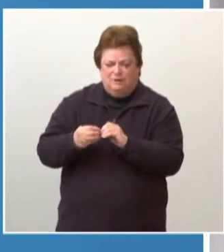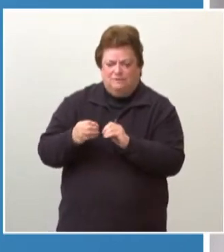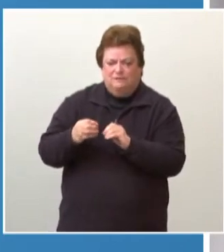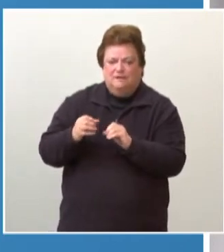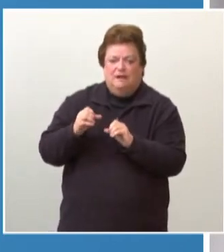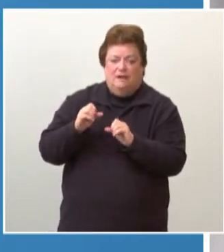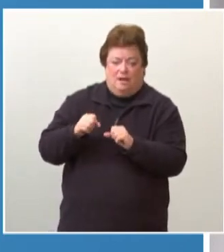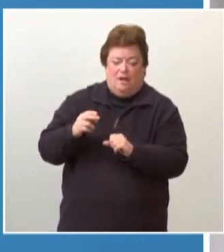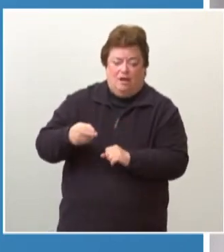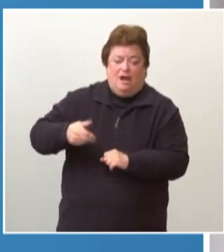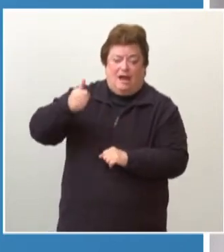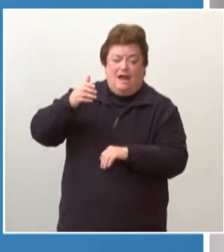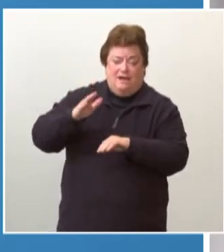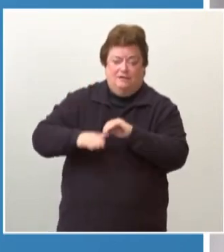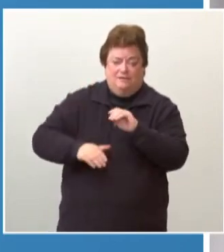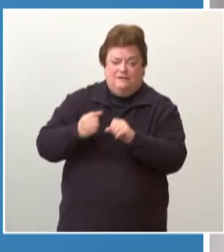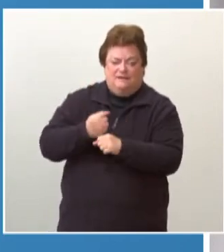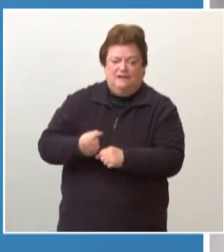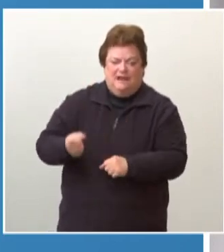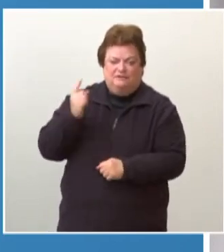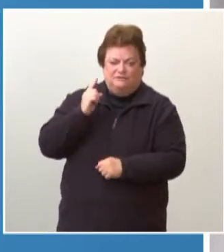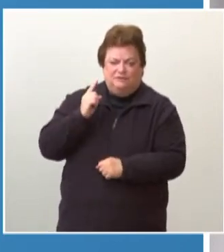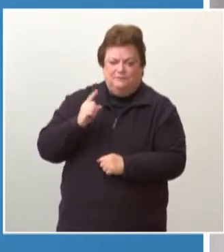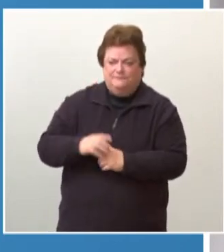exponentially higher than they were last year.